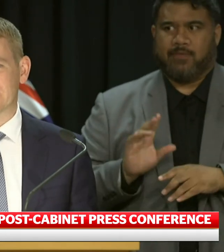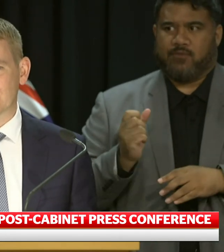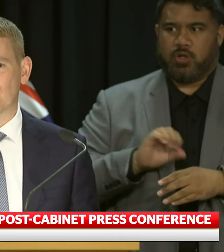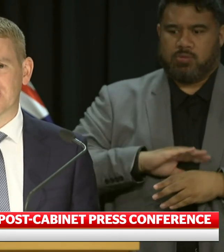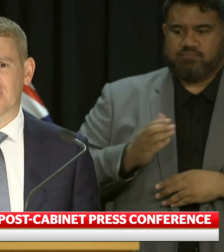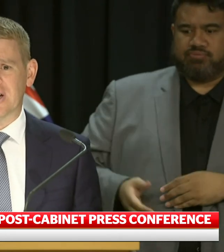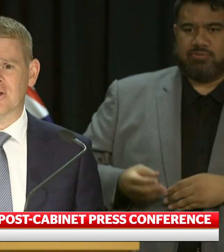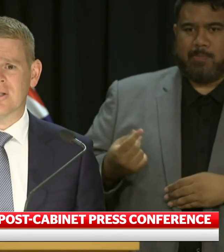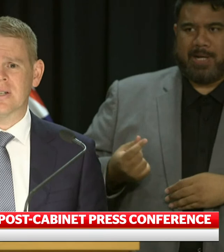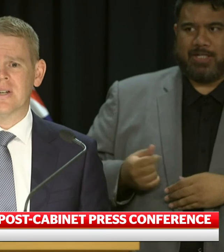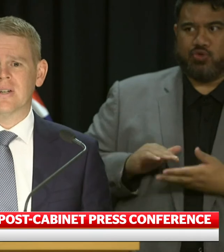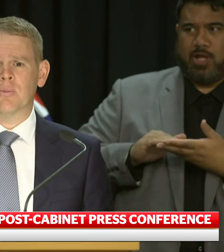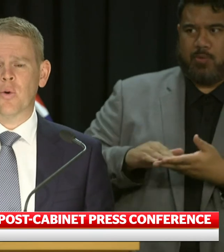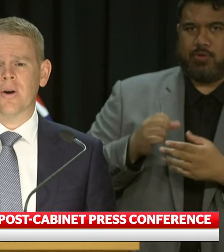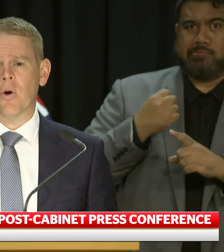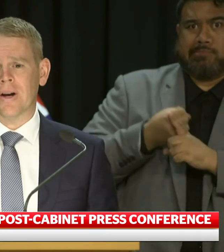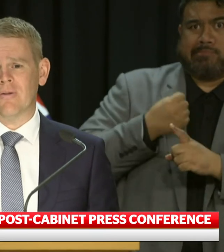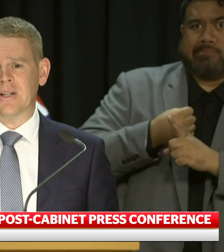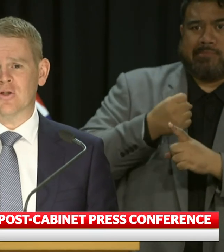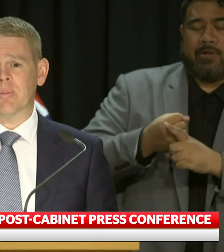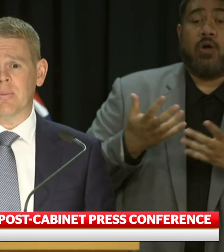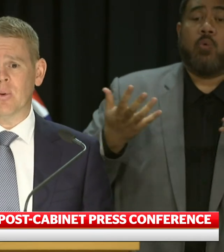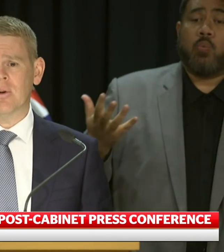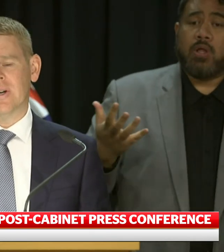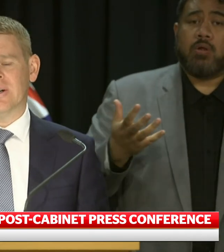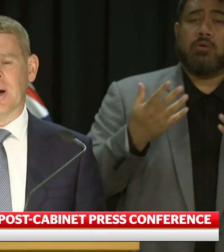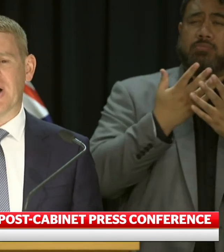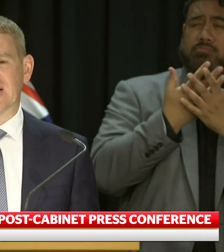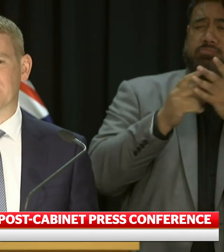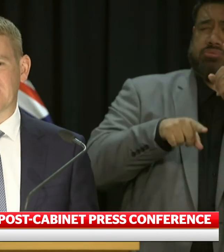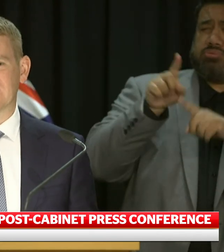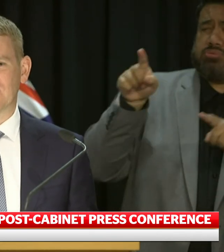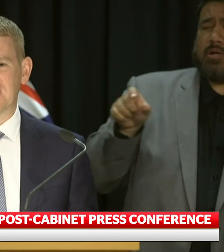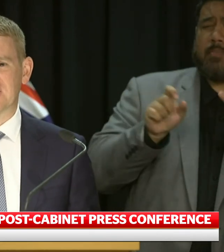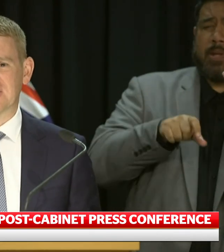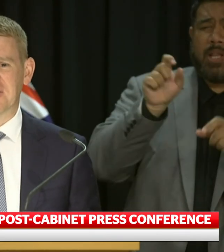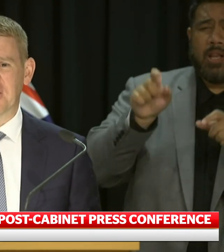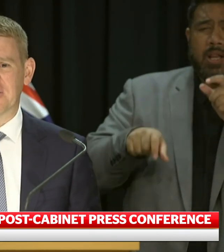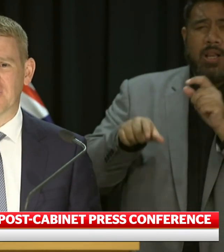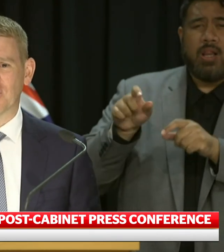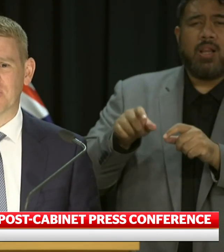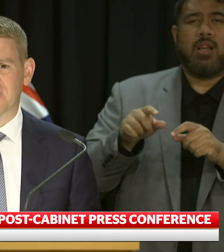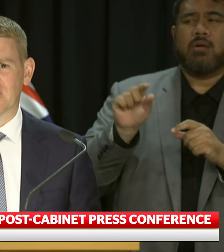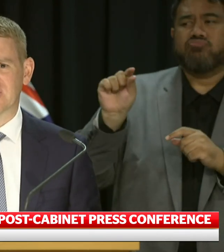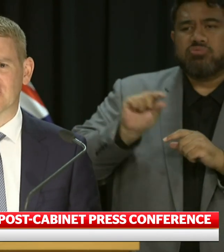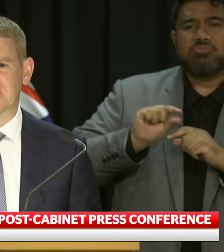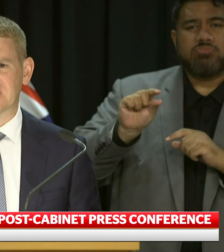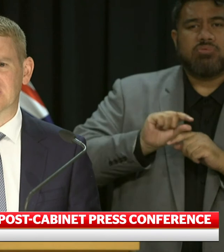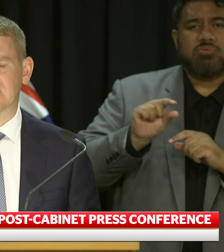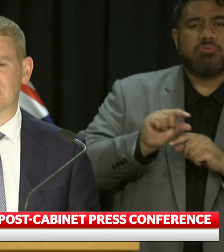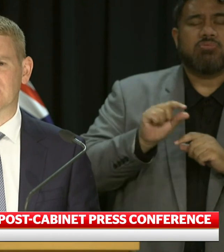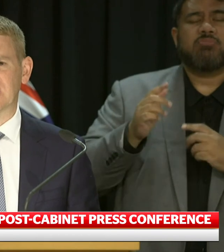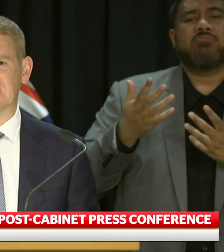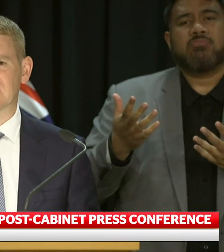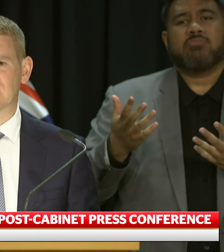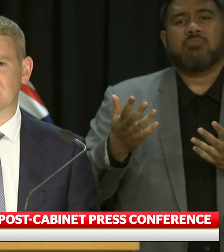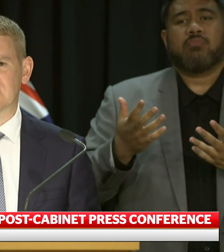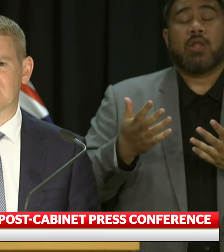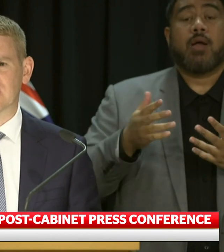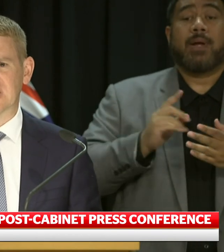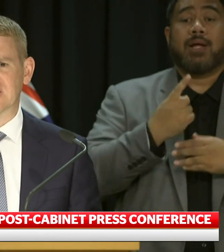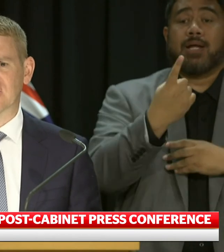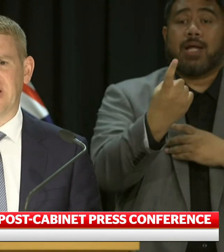larger number of smaller donations from quite a wide range of people. Past pattern suggests that, you know, the volume of those increases the closer we